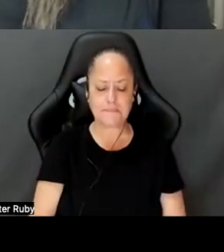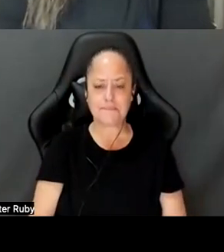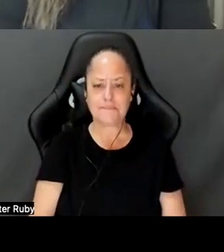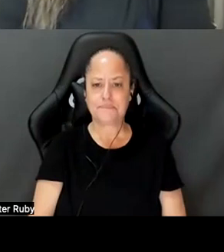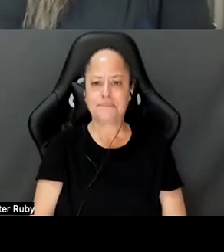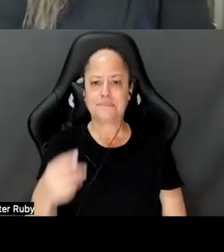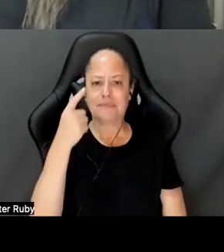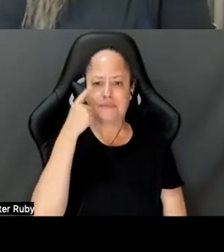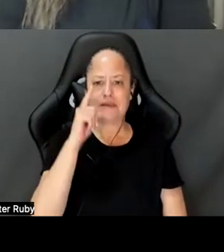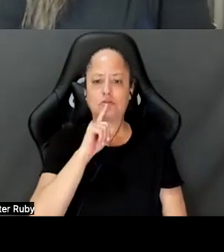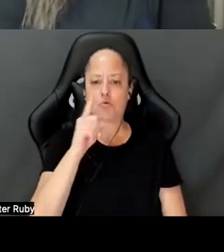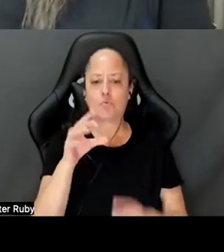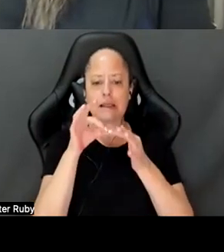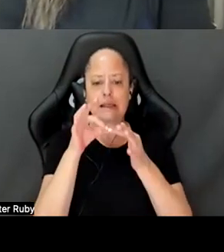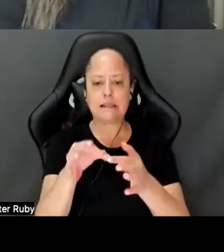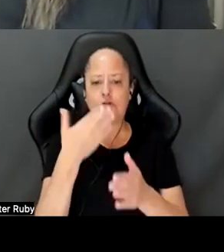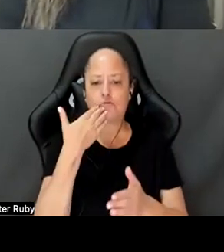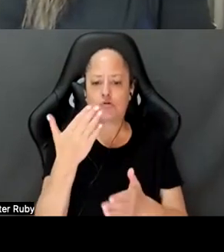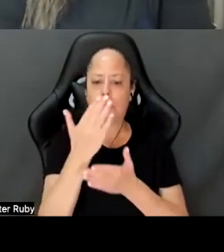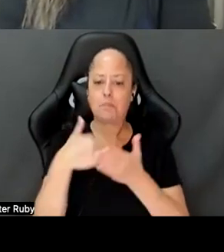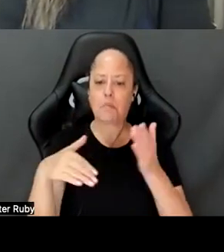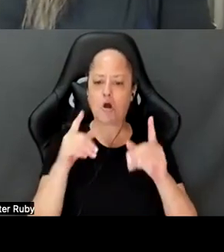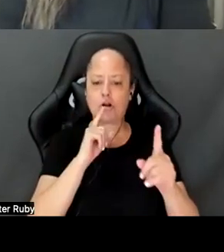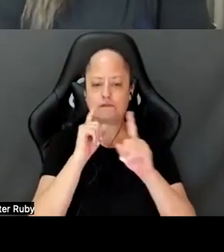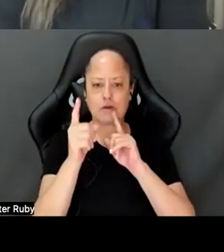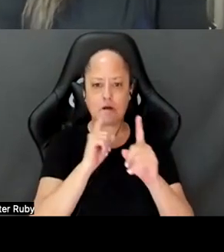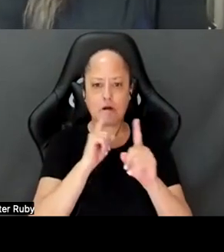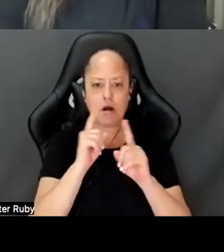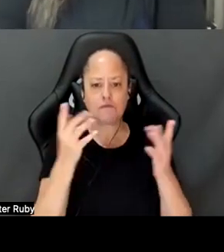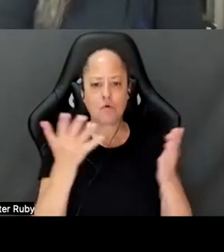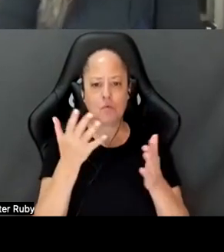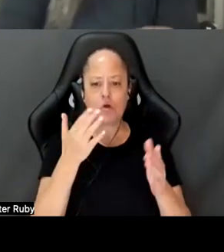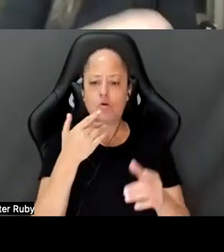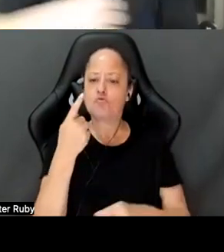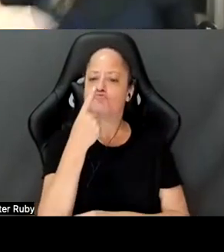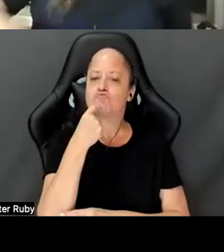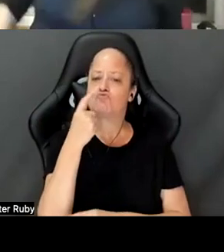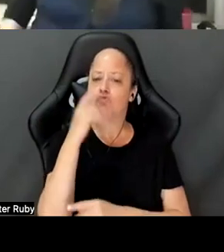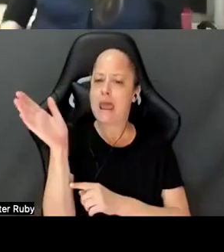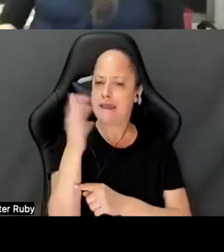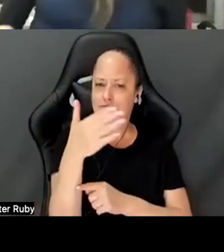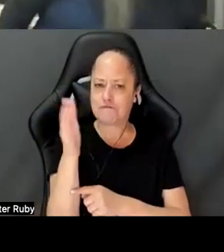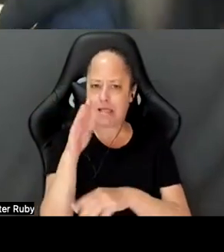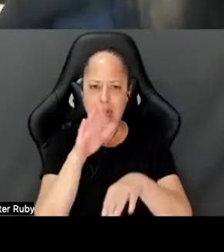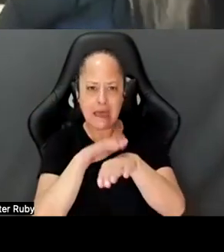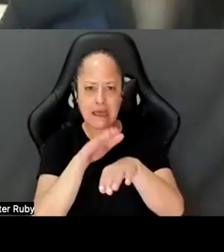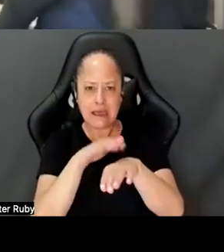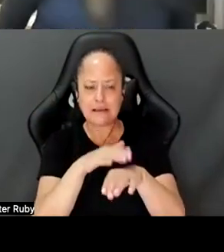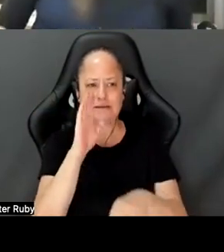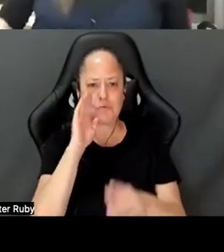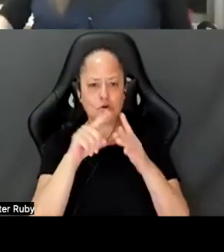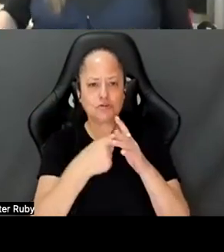I think this really leads us to a good part of our conversation in what are some red flags. So I'll start with you,